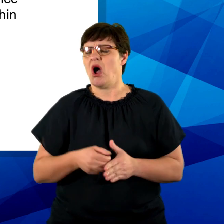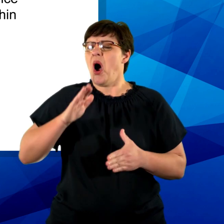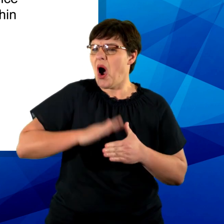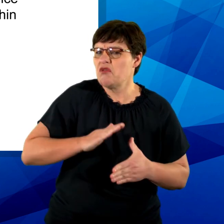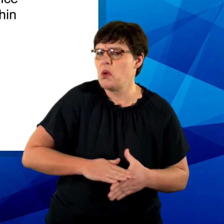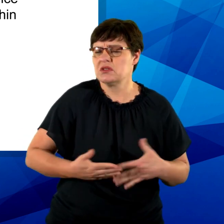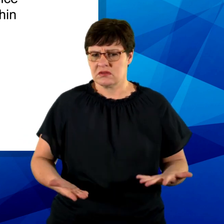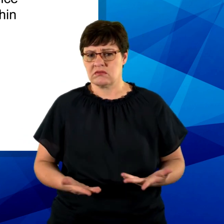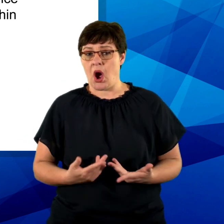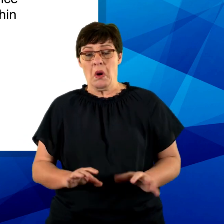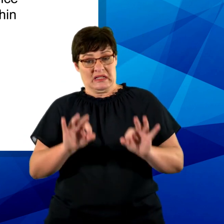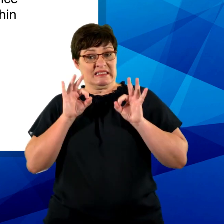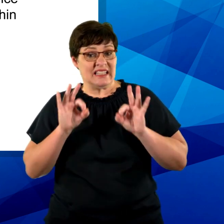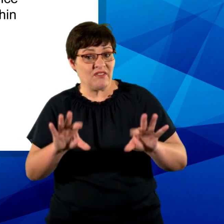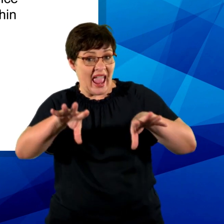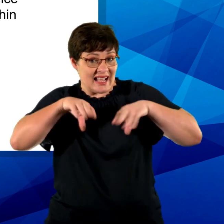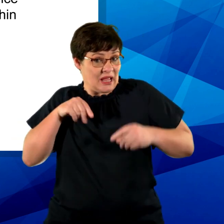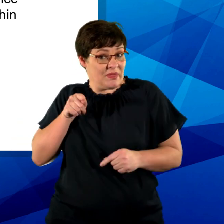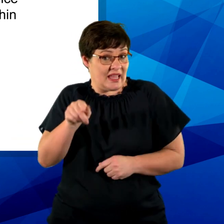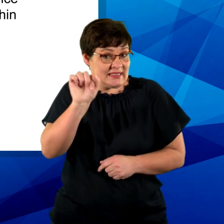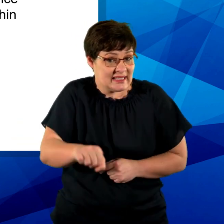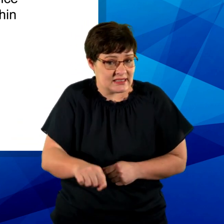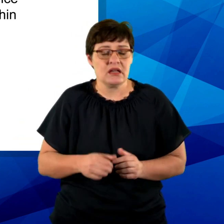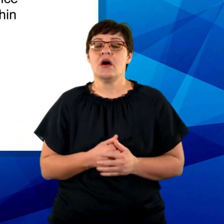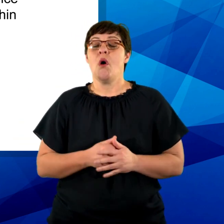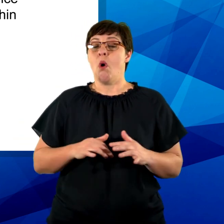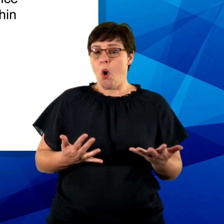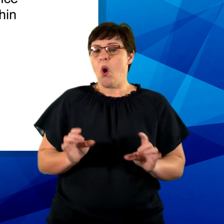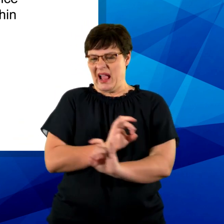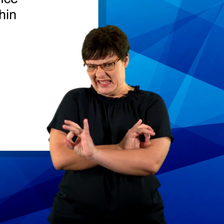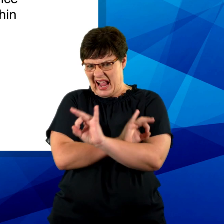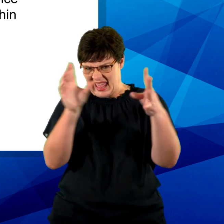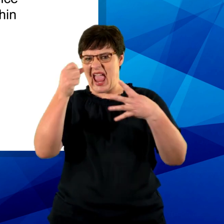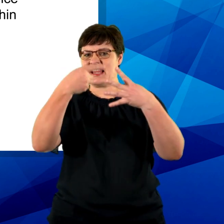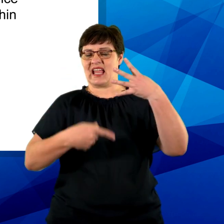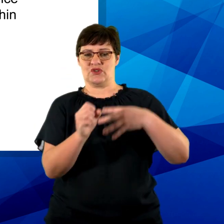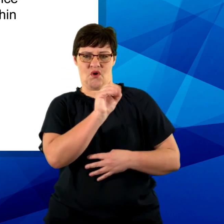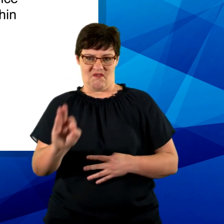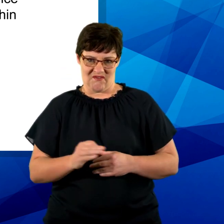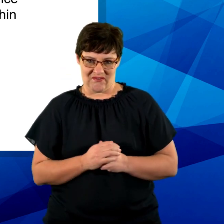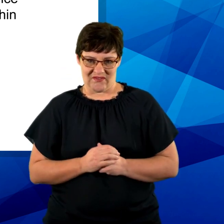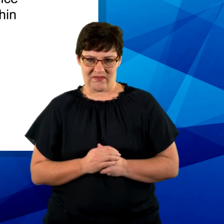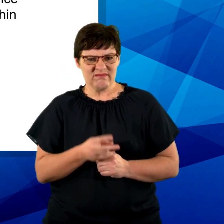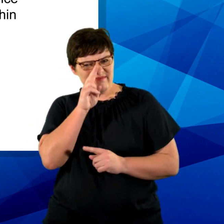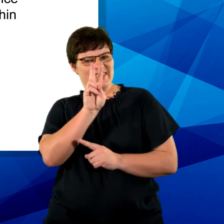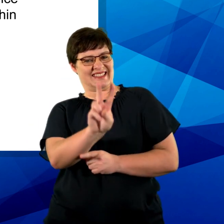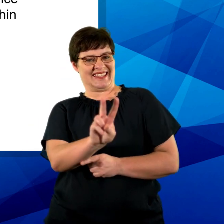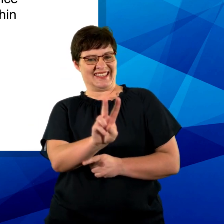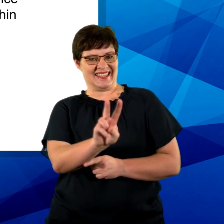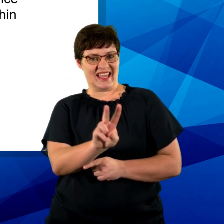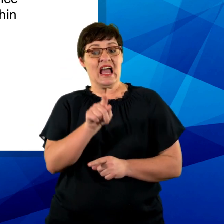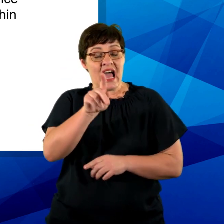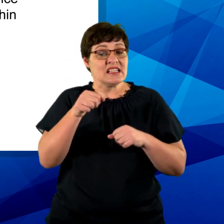course," "We definitely have to accept that," and "It is a clear indication of." As you can see,